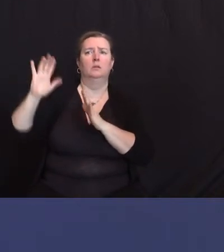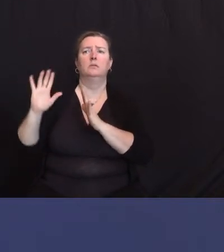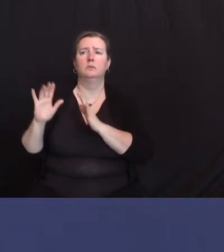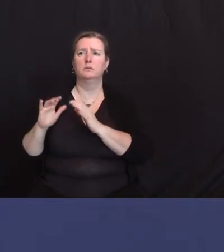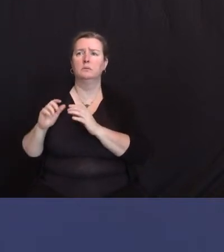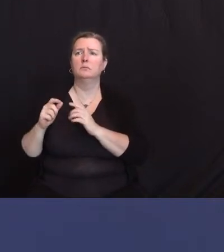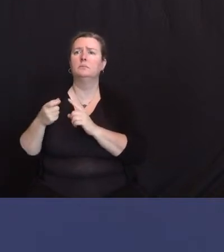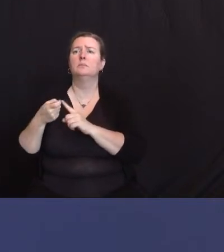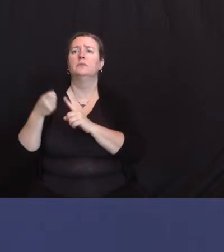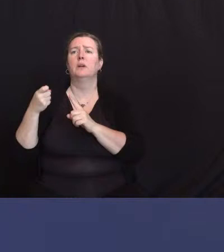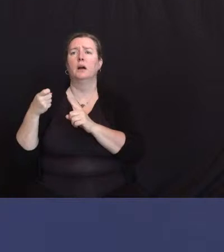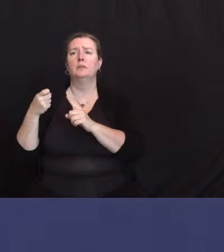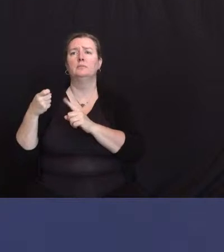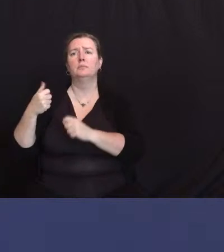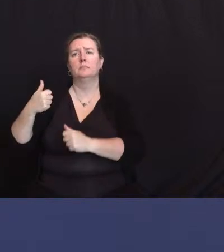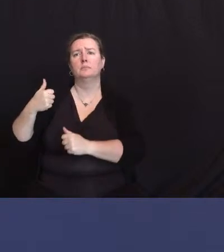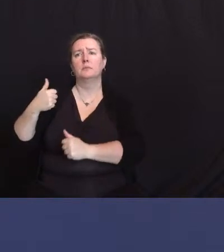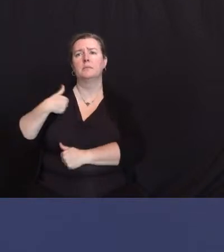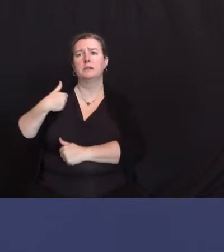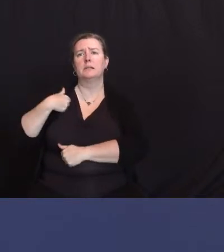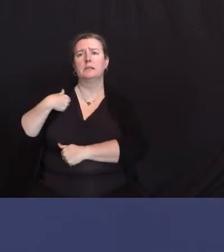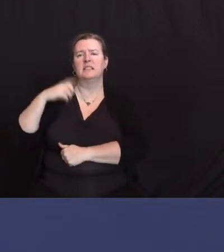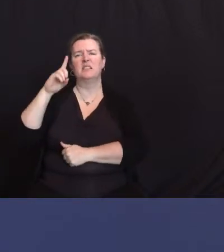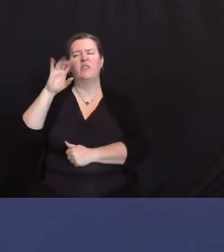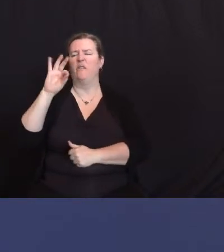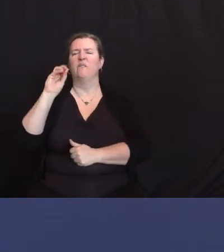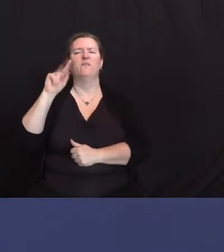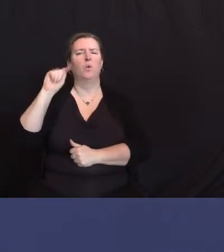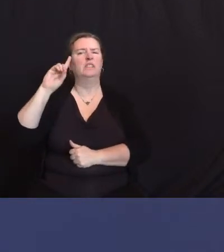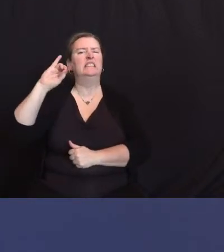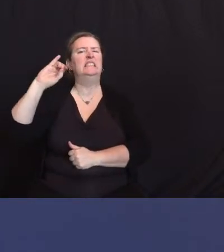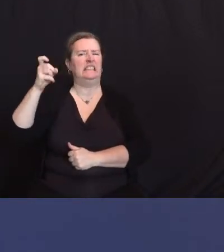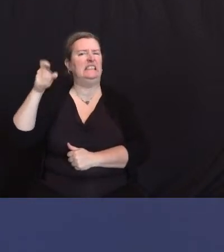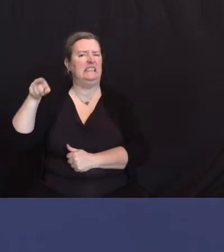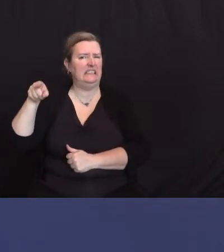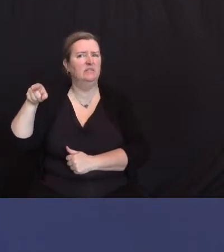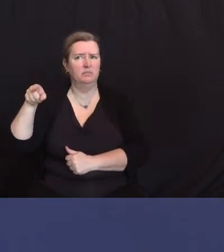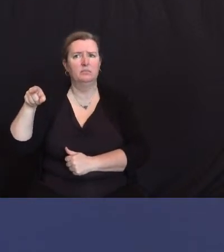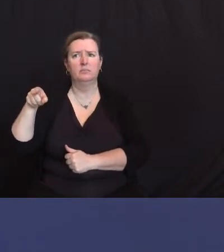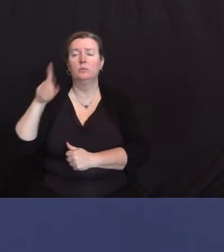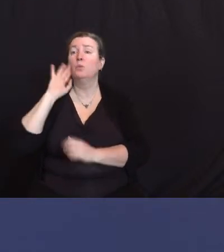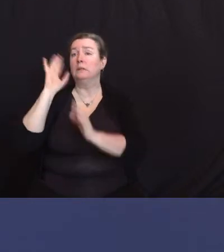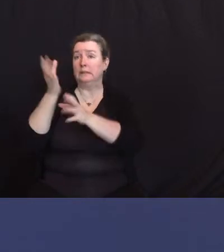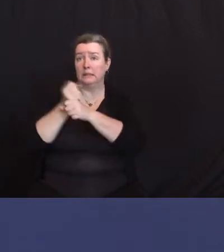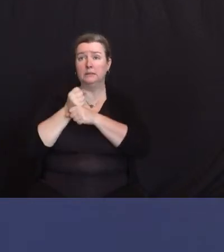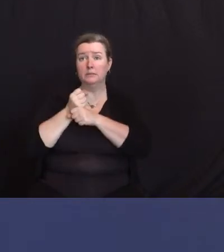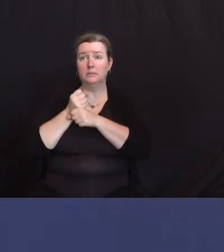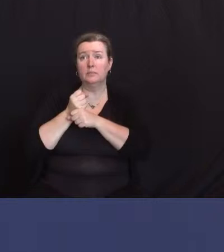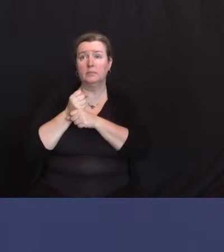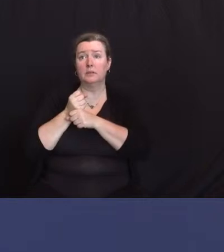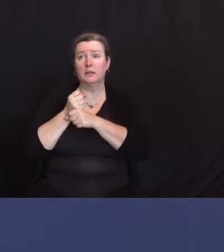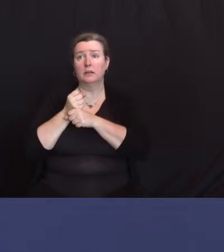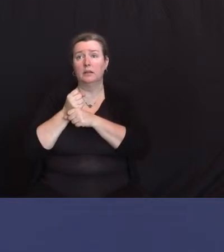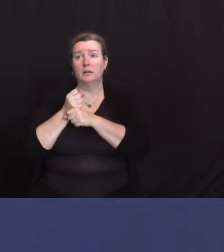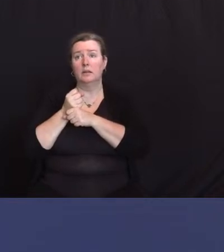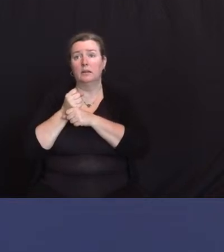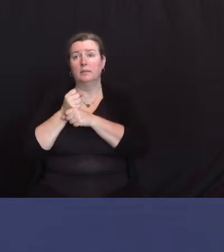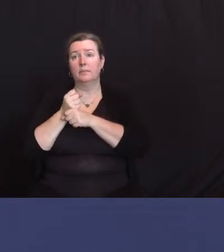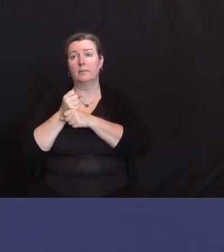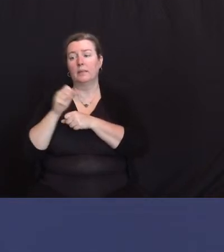commander. We are going to be getting, I think, imminently, Afghan refugees that'll be cycled through